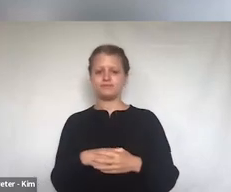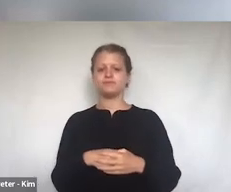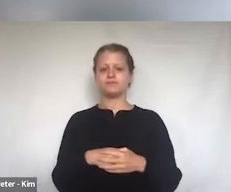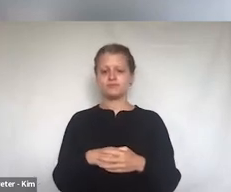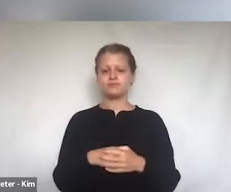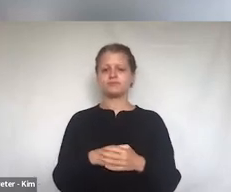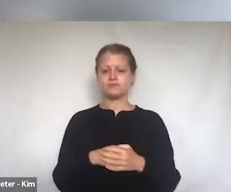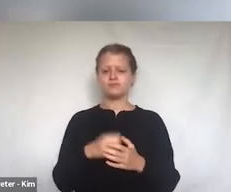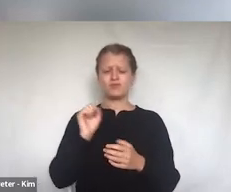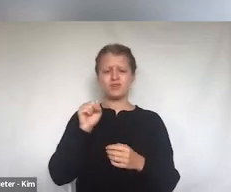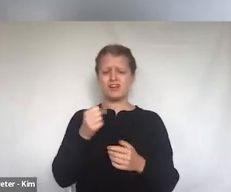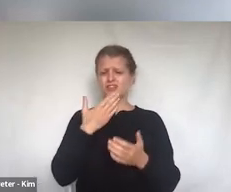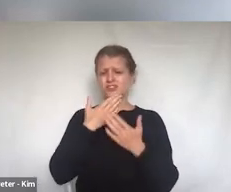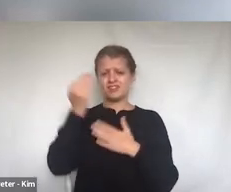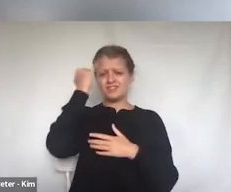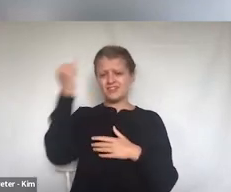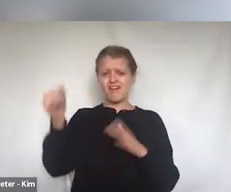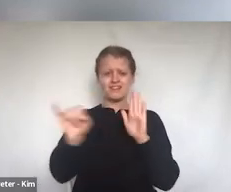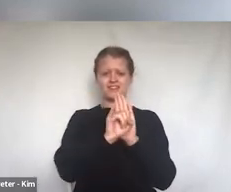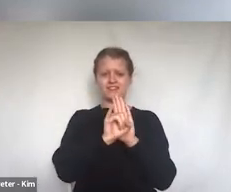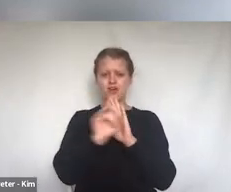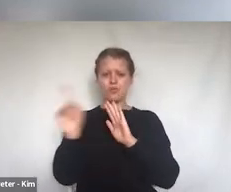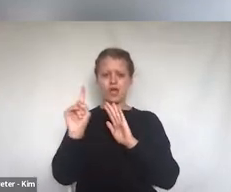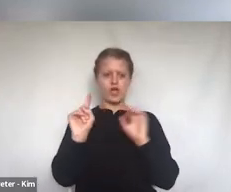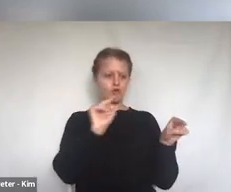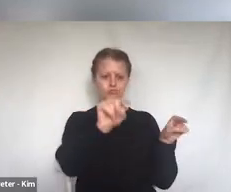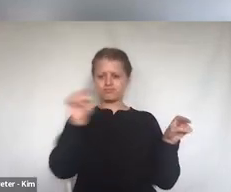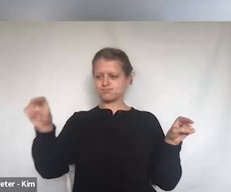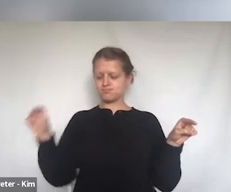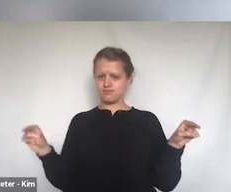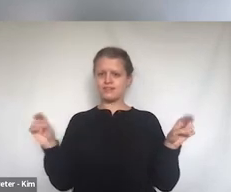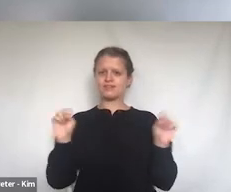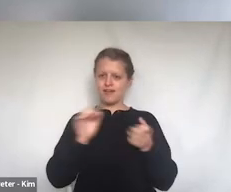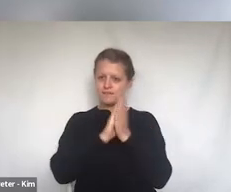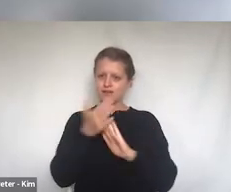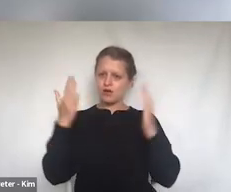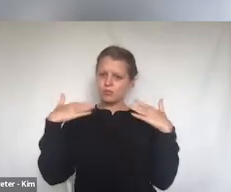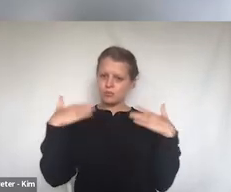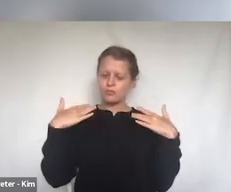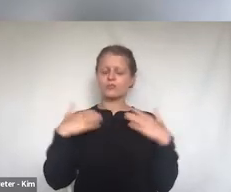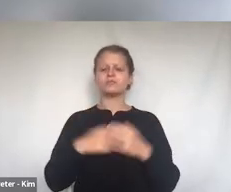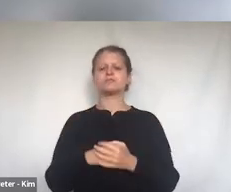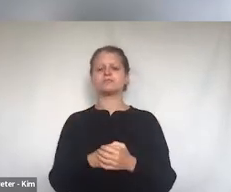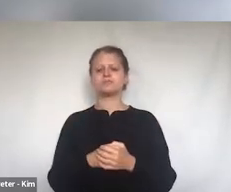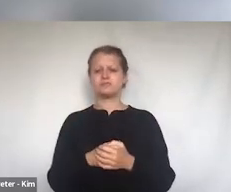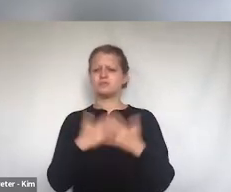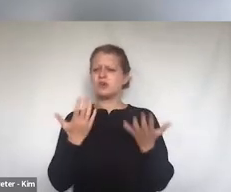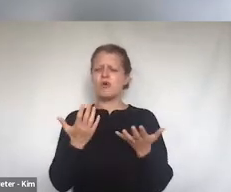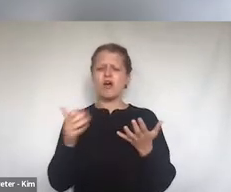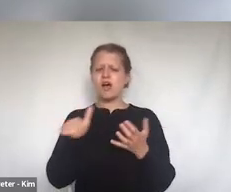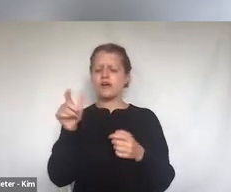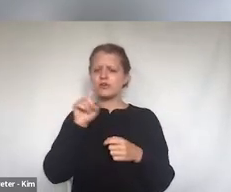those locations to get cool is a good heat safety strategy. Sarah, what types of cooler spaces